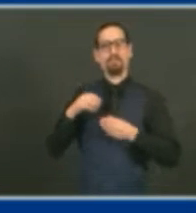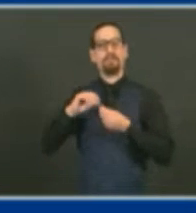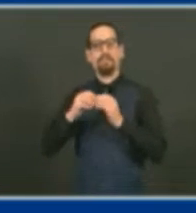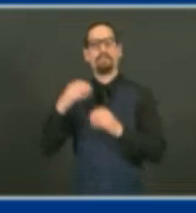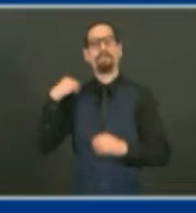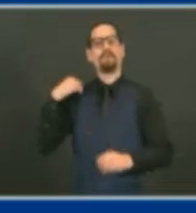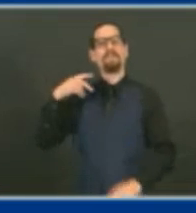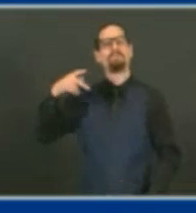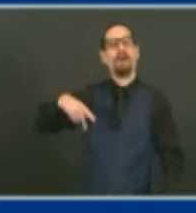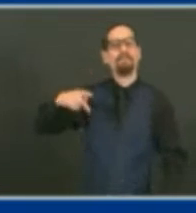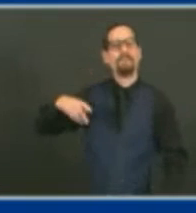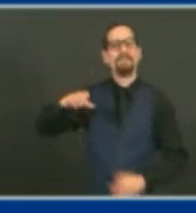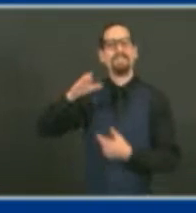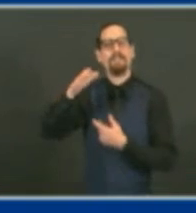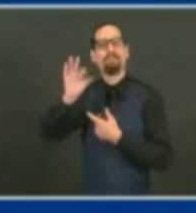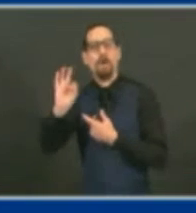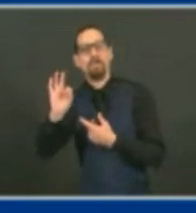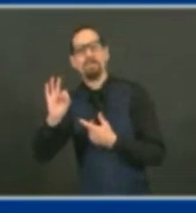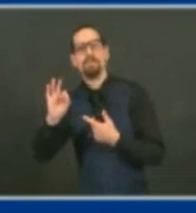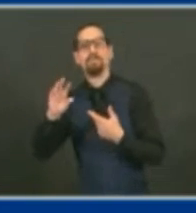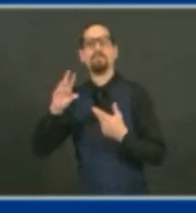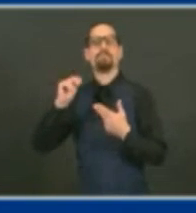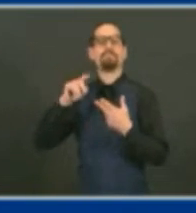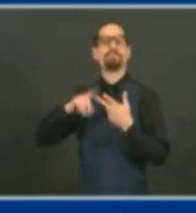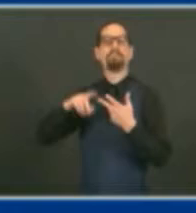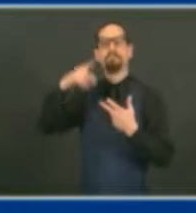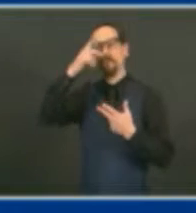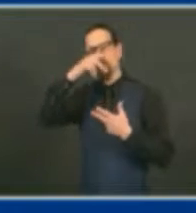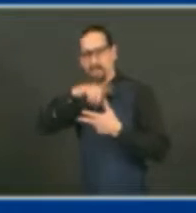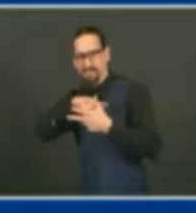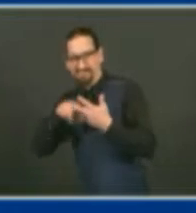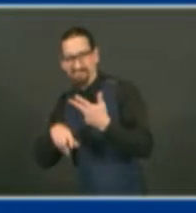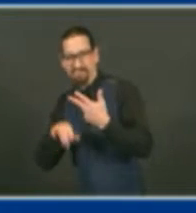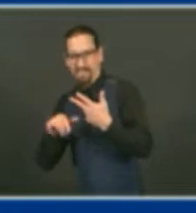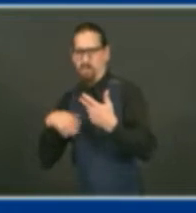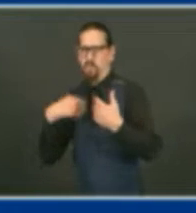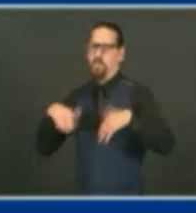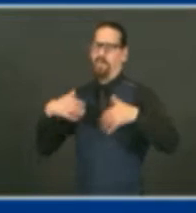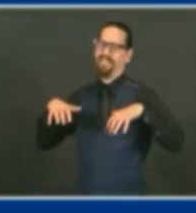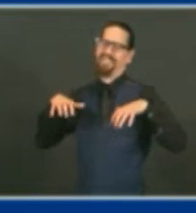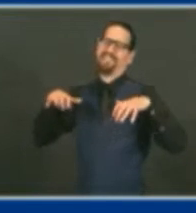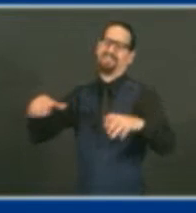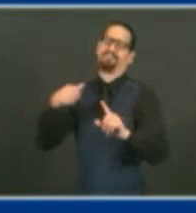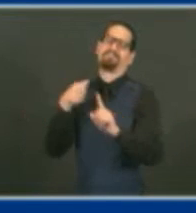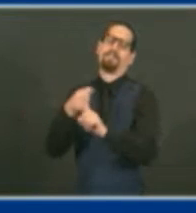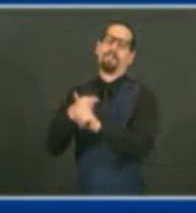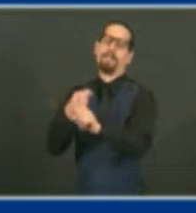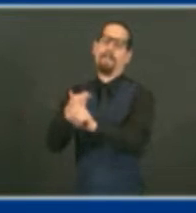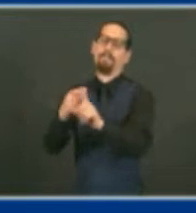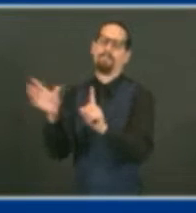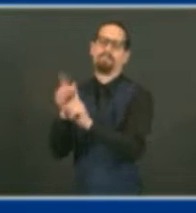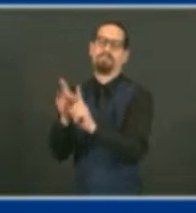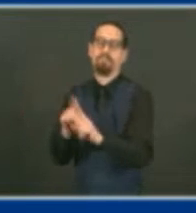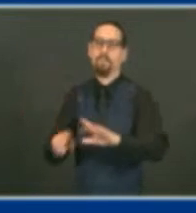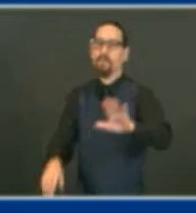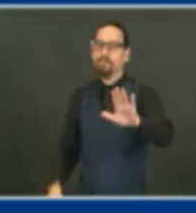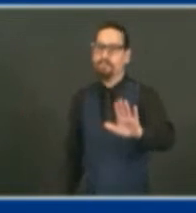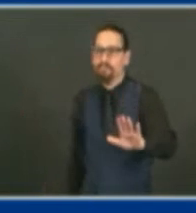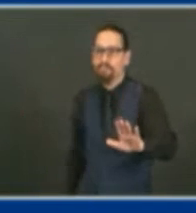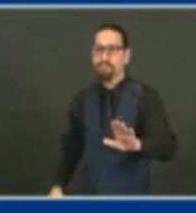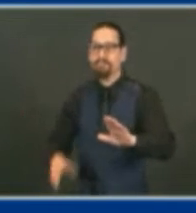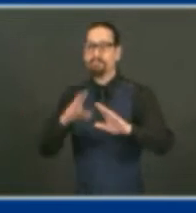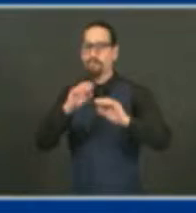Central Falls, Providence, and Pawtucket. But it's important to make clear that we are